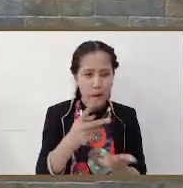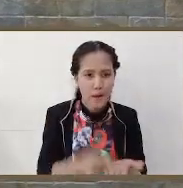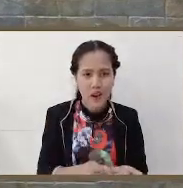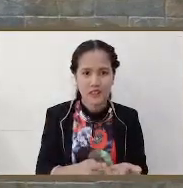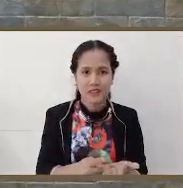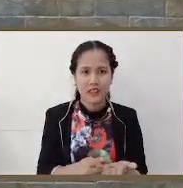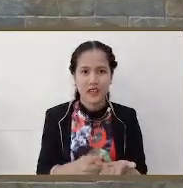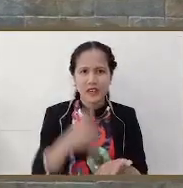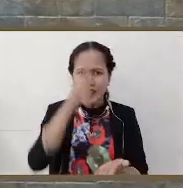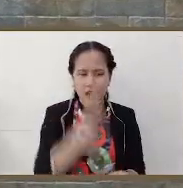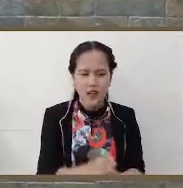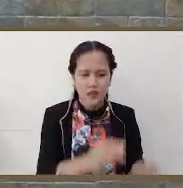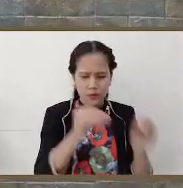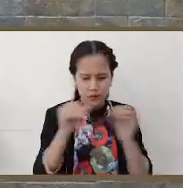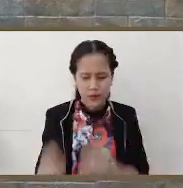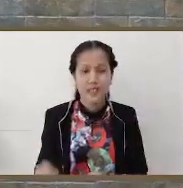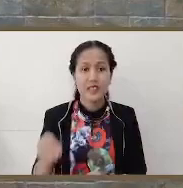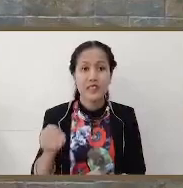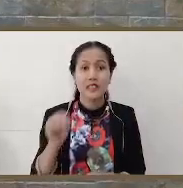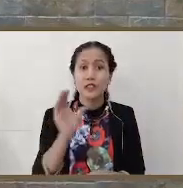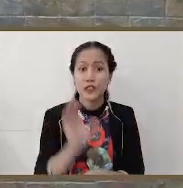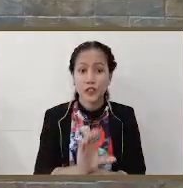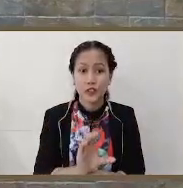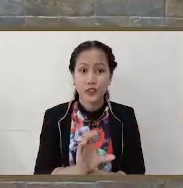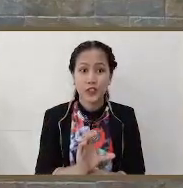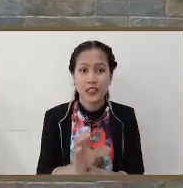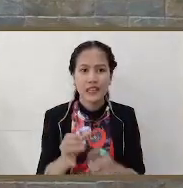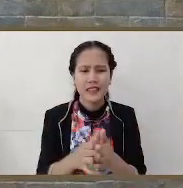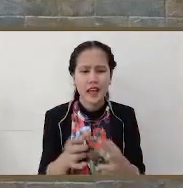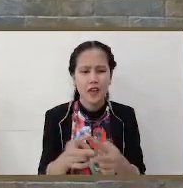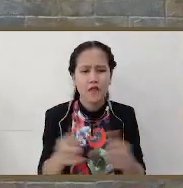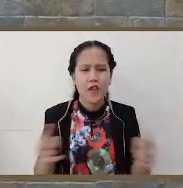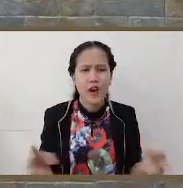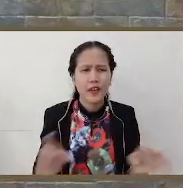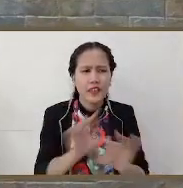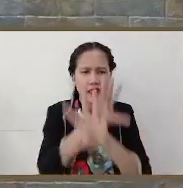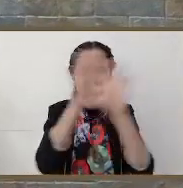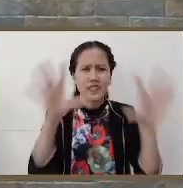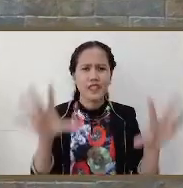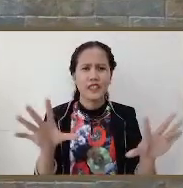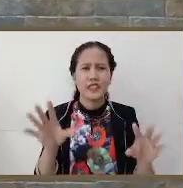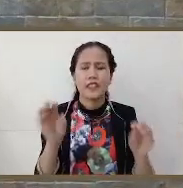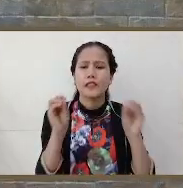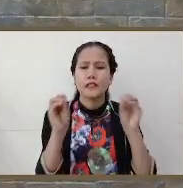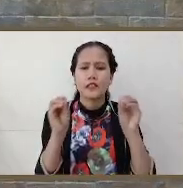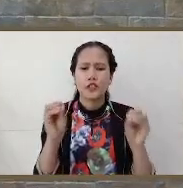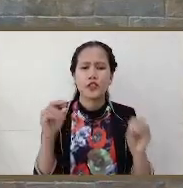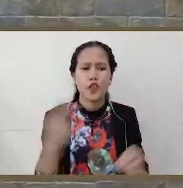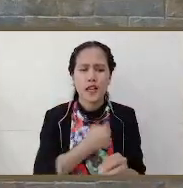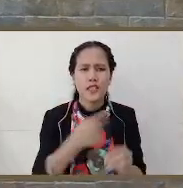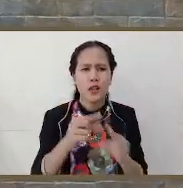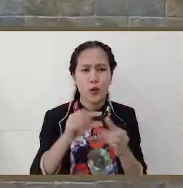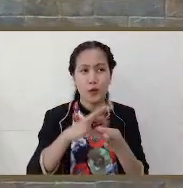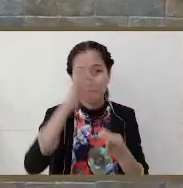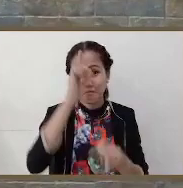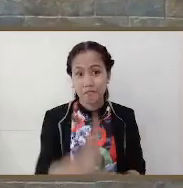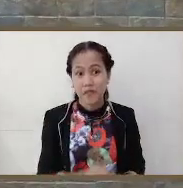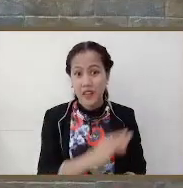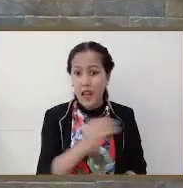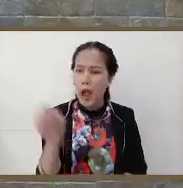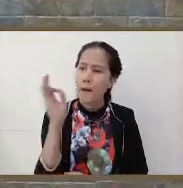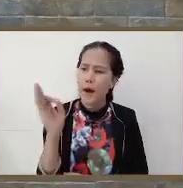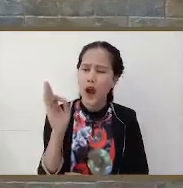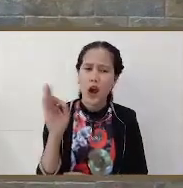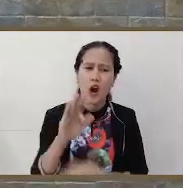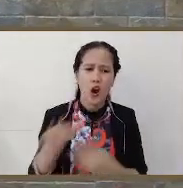church na kung saan maliwanag na naihahayag sa atin yung salita ng Diyos, maliwanag na pinapahayag sa atin all about the knowledge